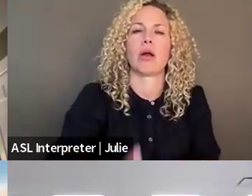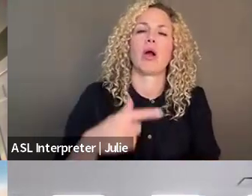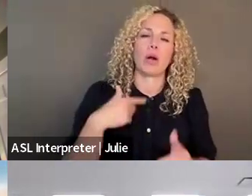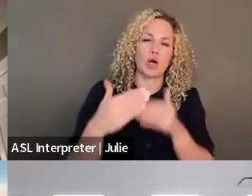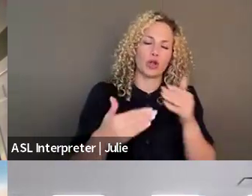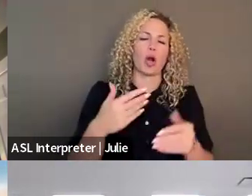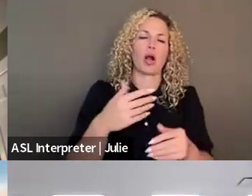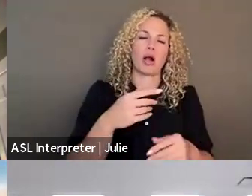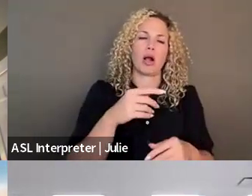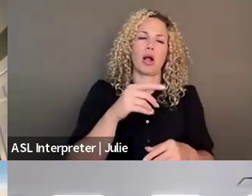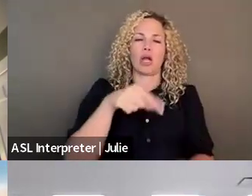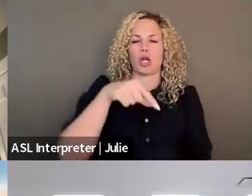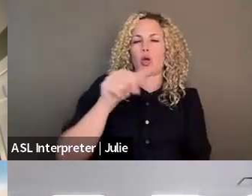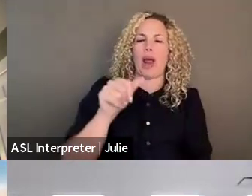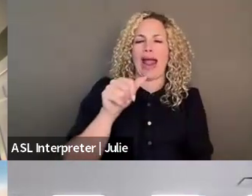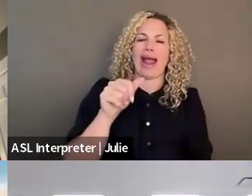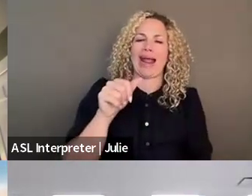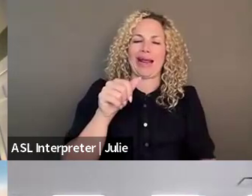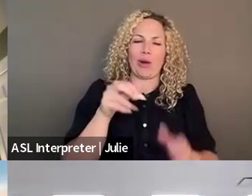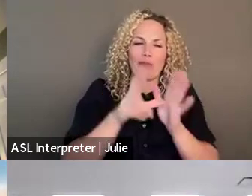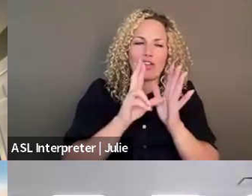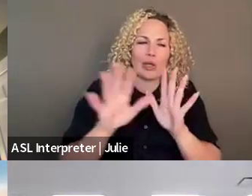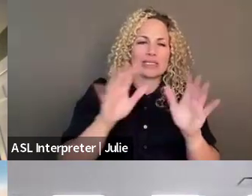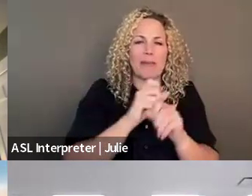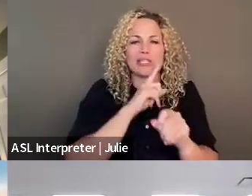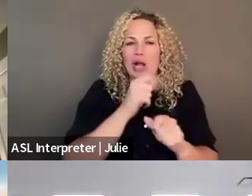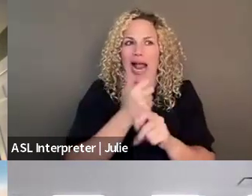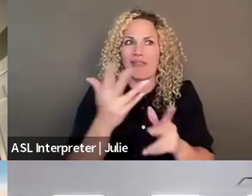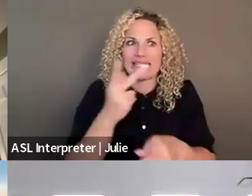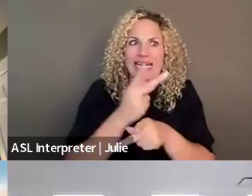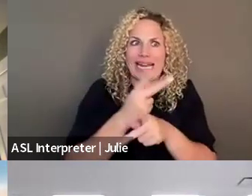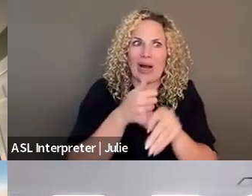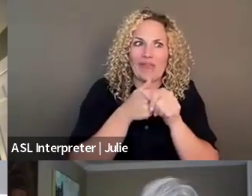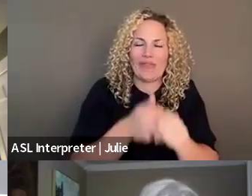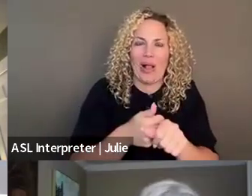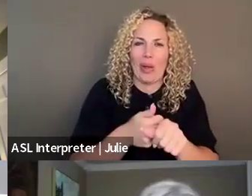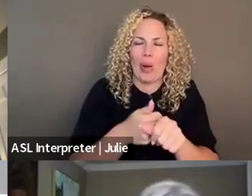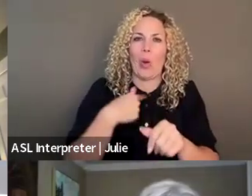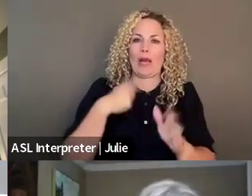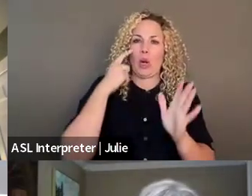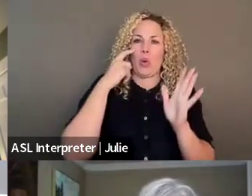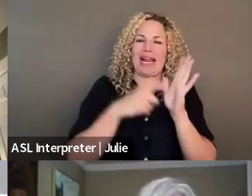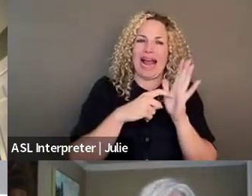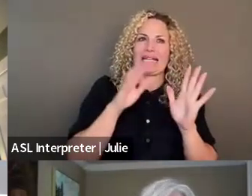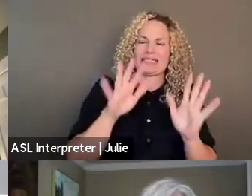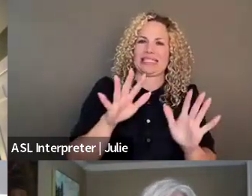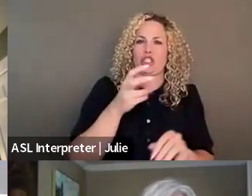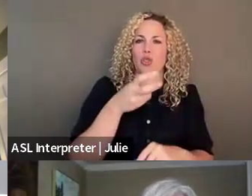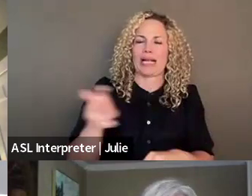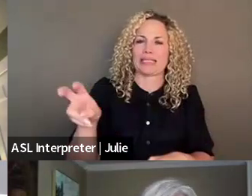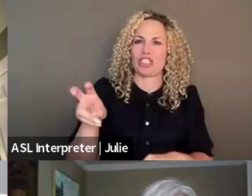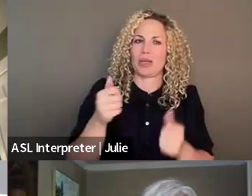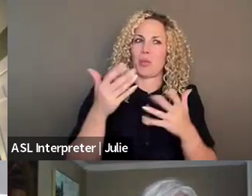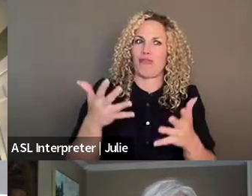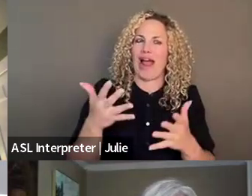through our quality assurance reviews and things like that. And we've got everything taken care of. So we recognize the transition that service providers are